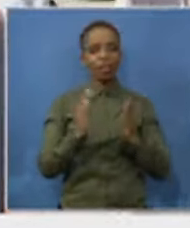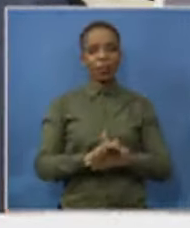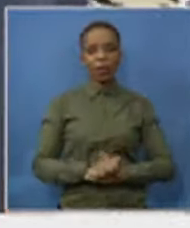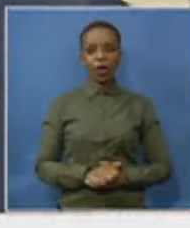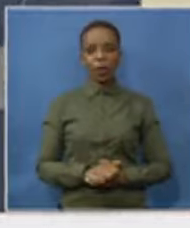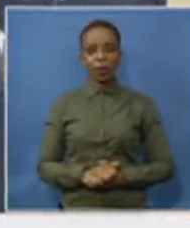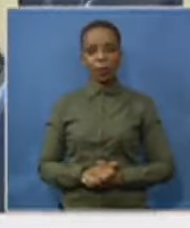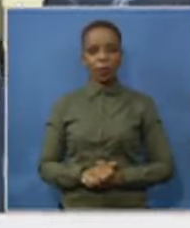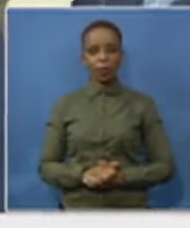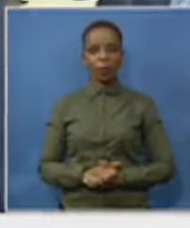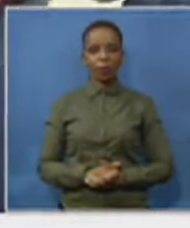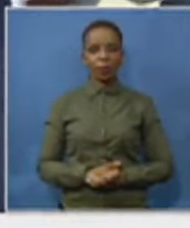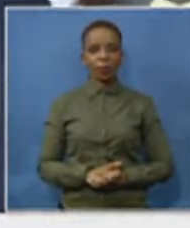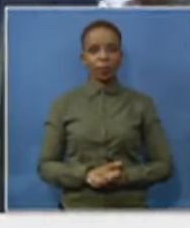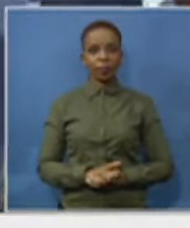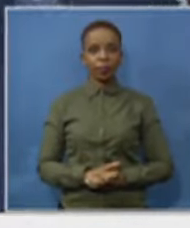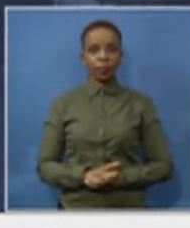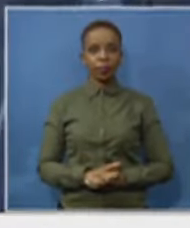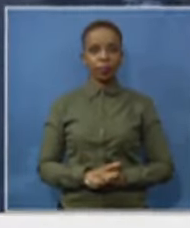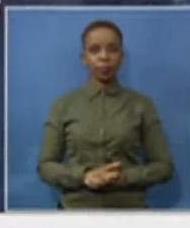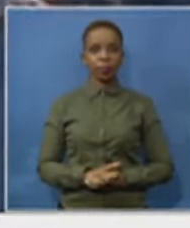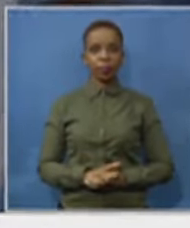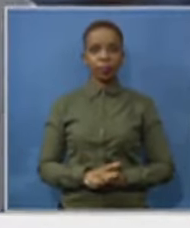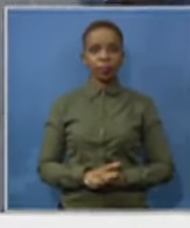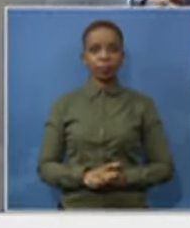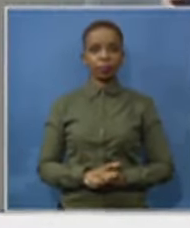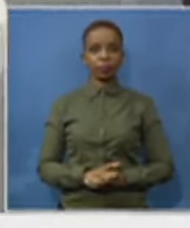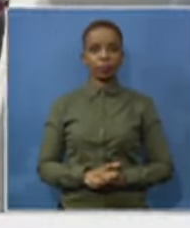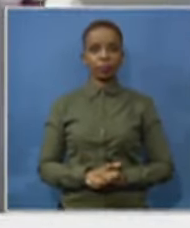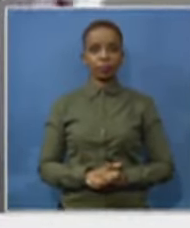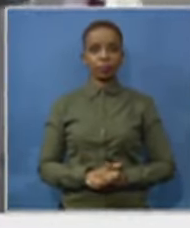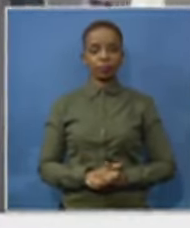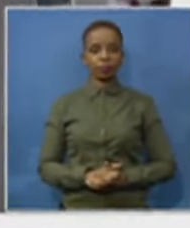Sherwin Bryce-Pease, SABC News, New York.